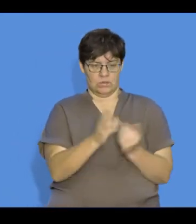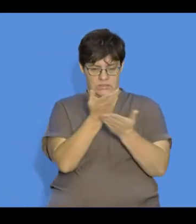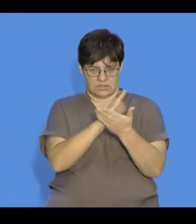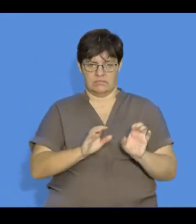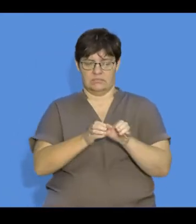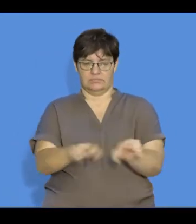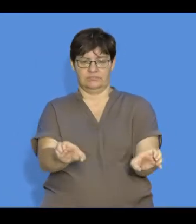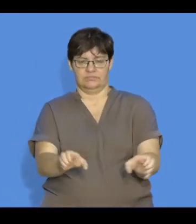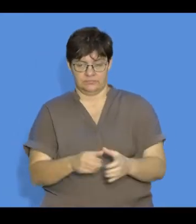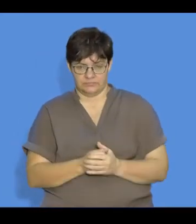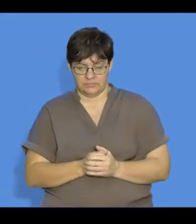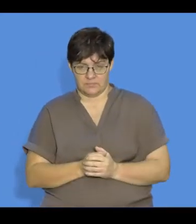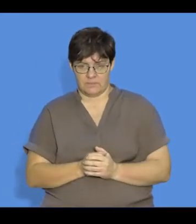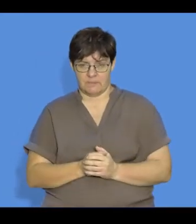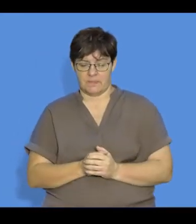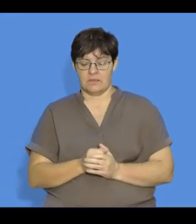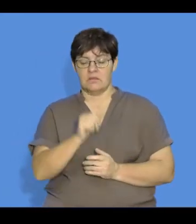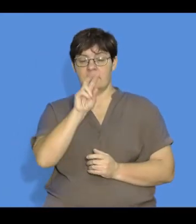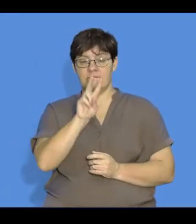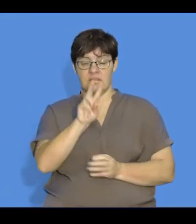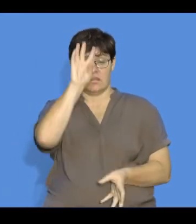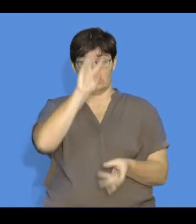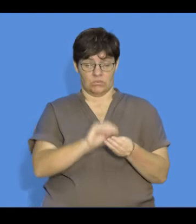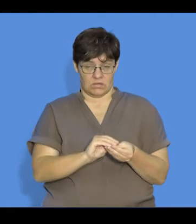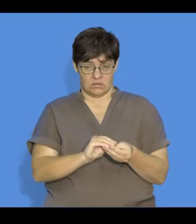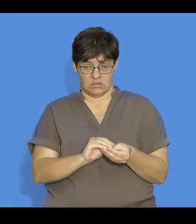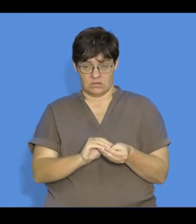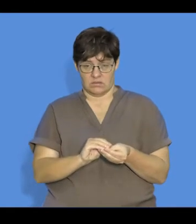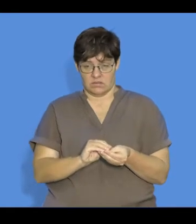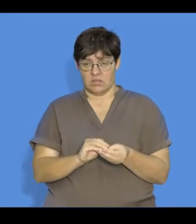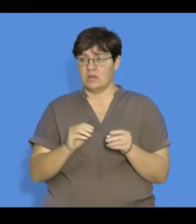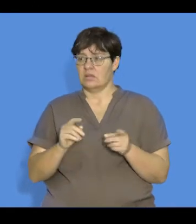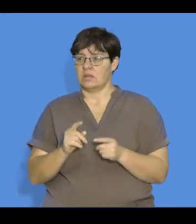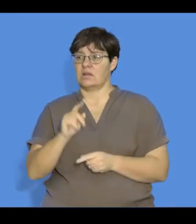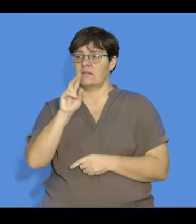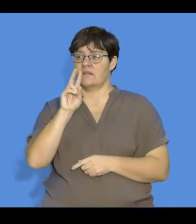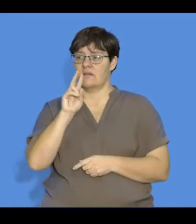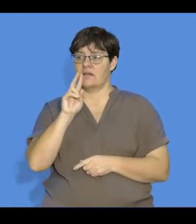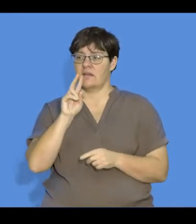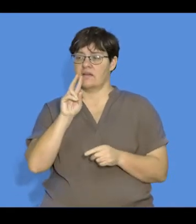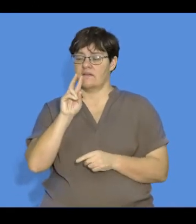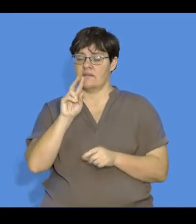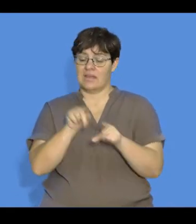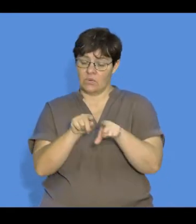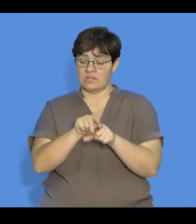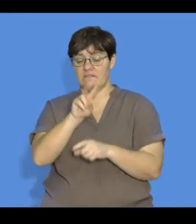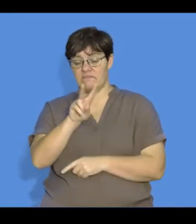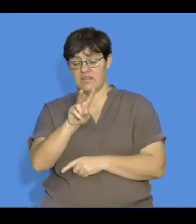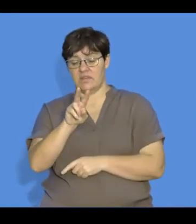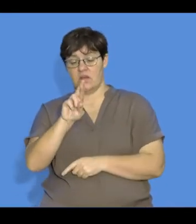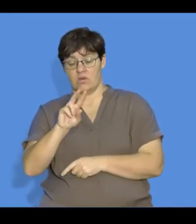What are we saying here? We are saying that V total is equals to VR1